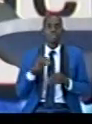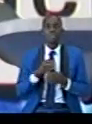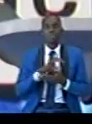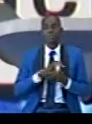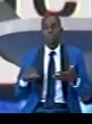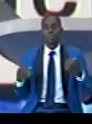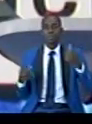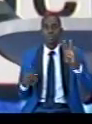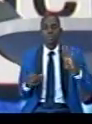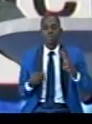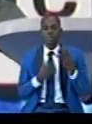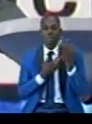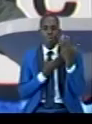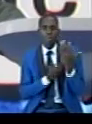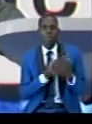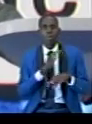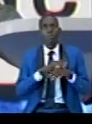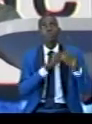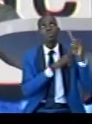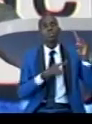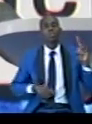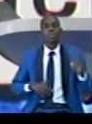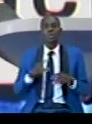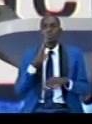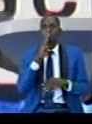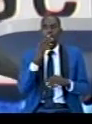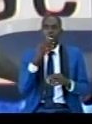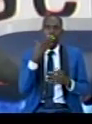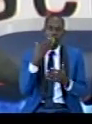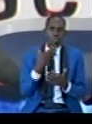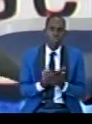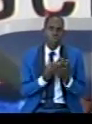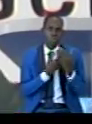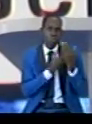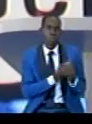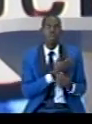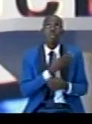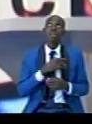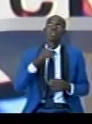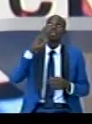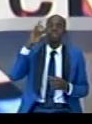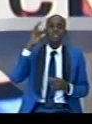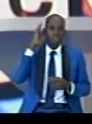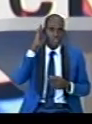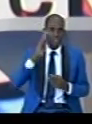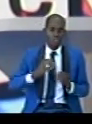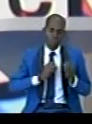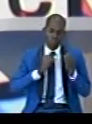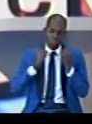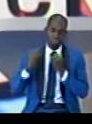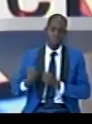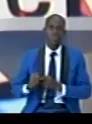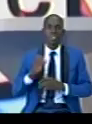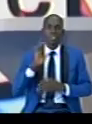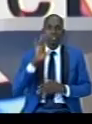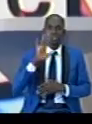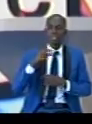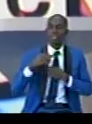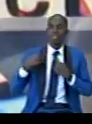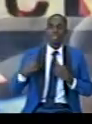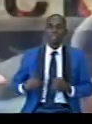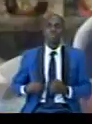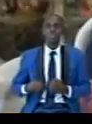the Lord and be of good courage, and he shall strengthen thine